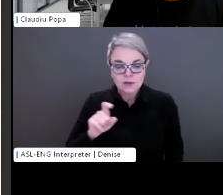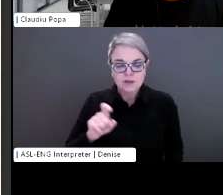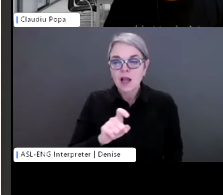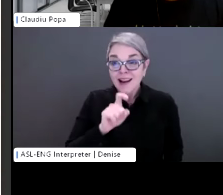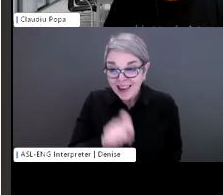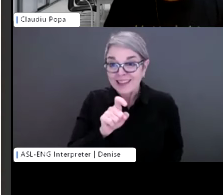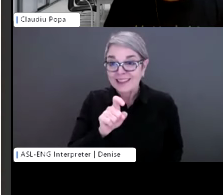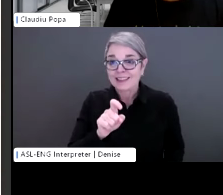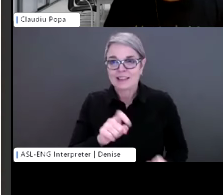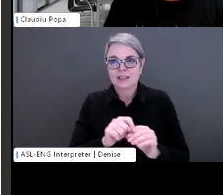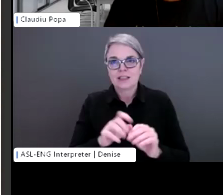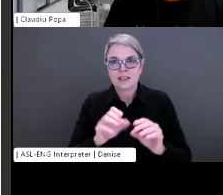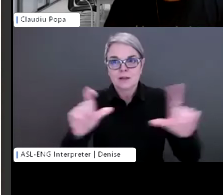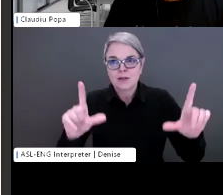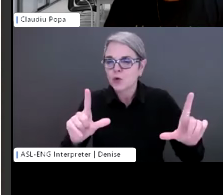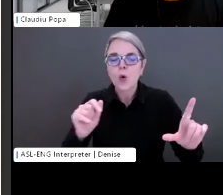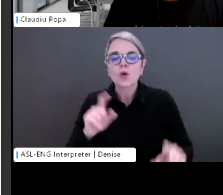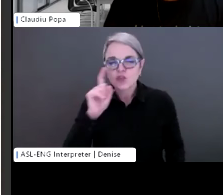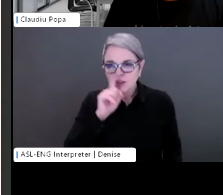the sender.